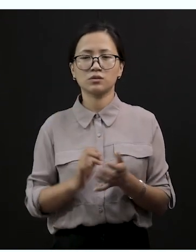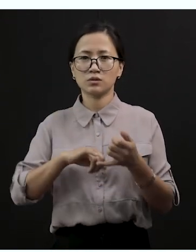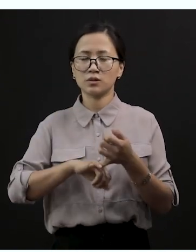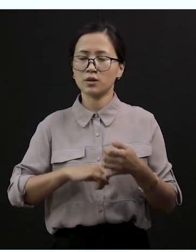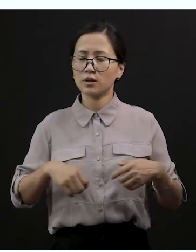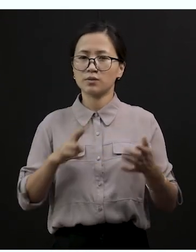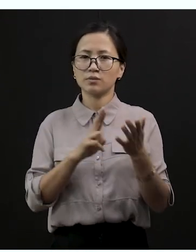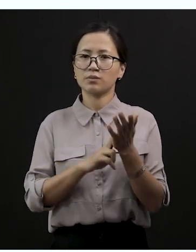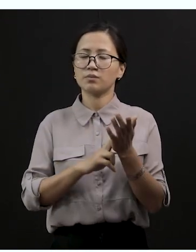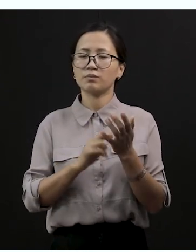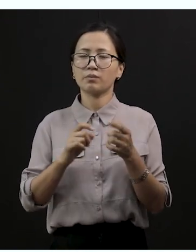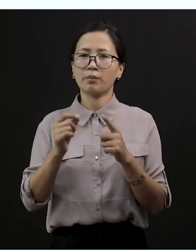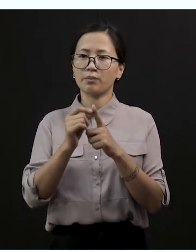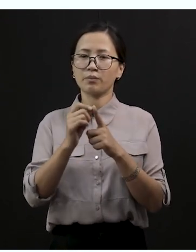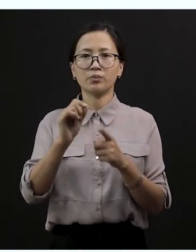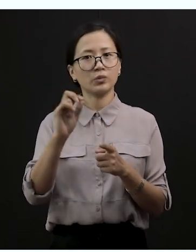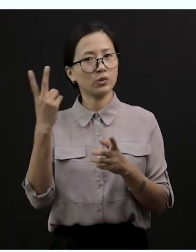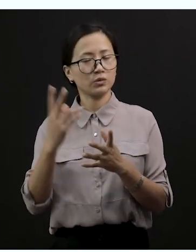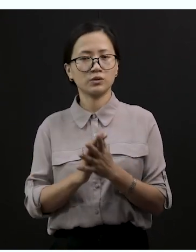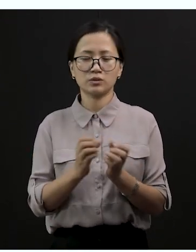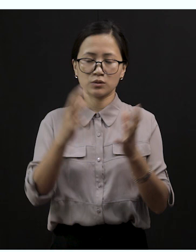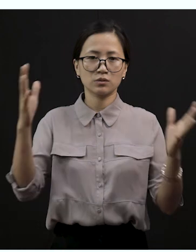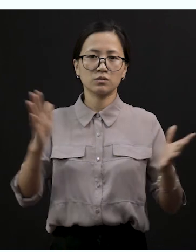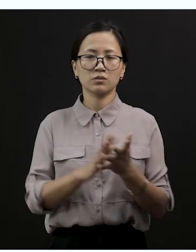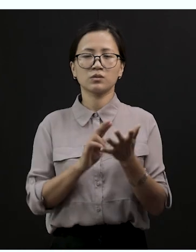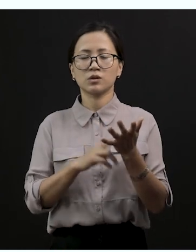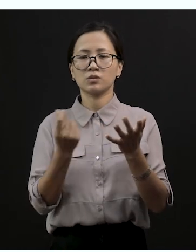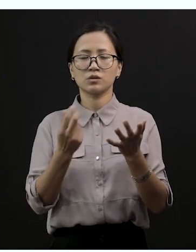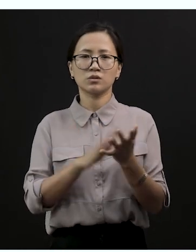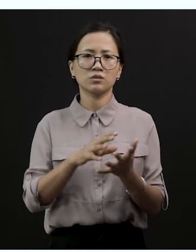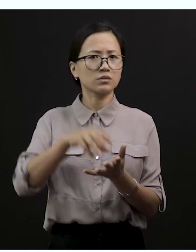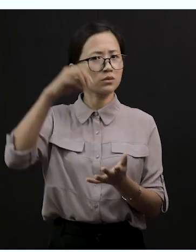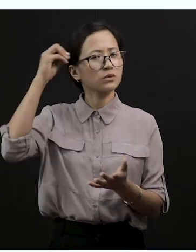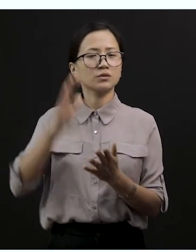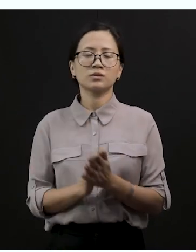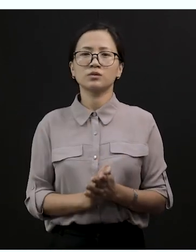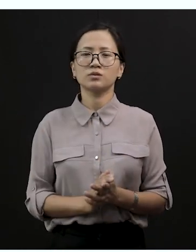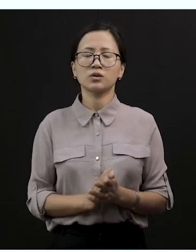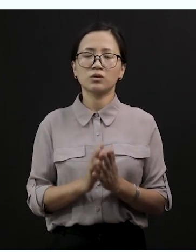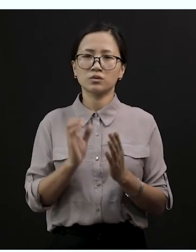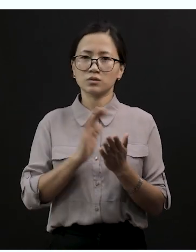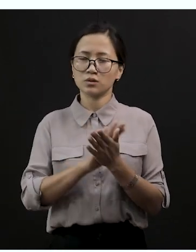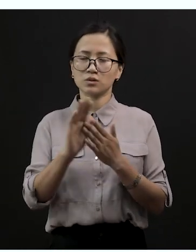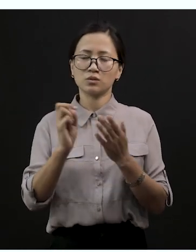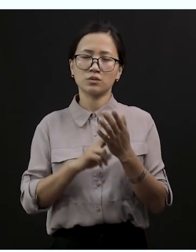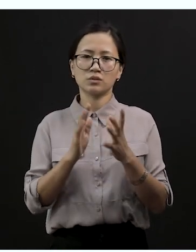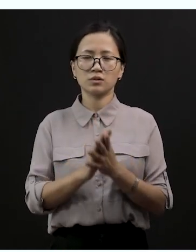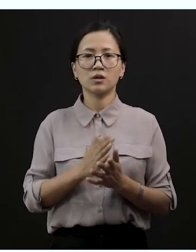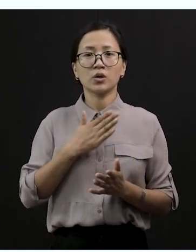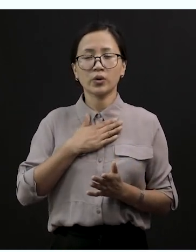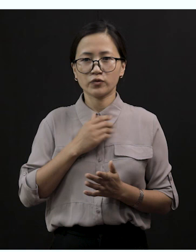plural nouns, right? We have also learned to be honest, right? That is the most important. We need to be honest,